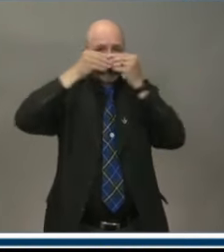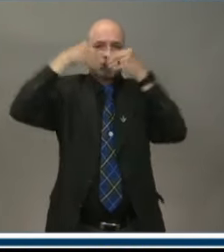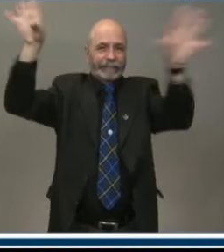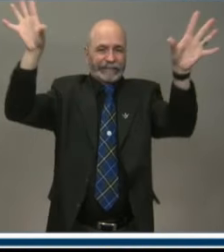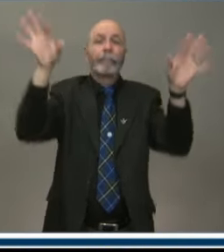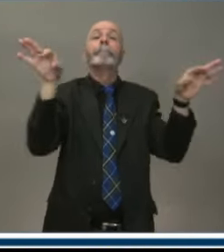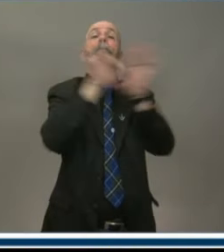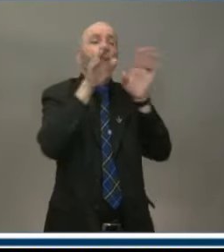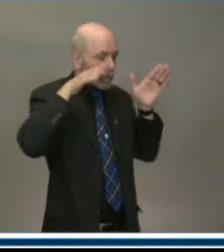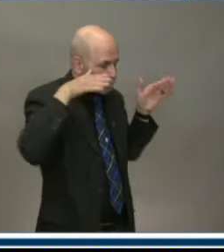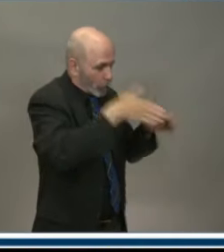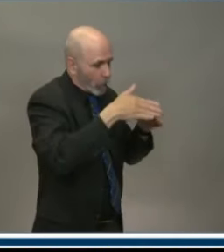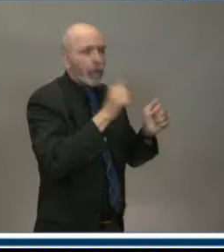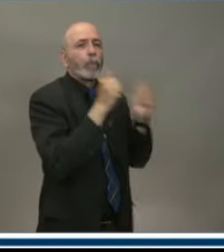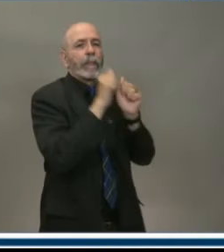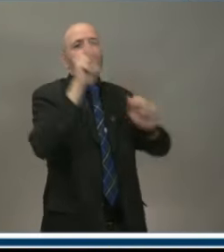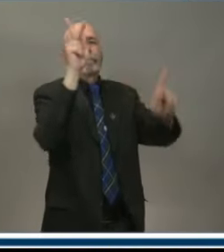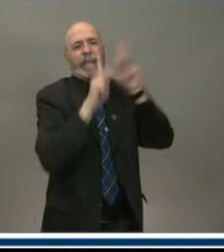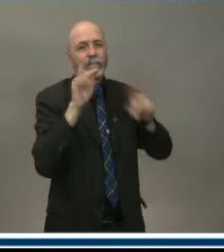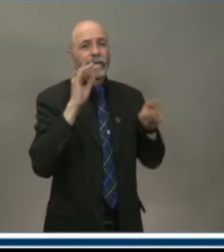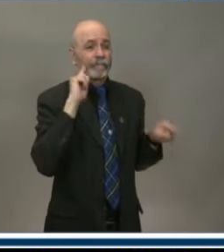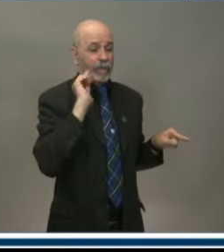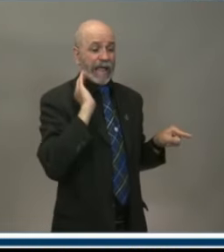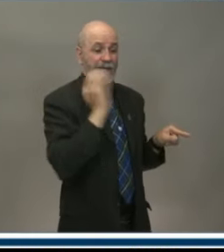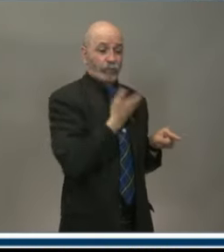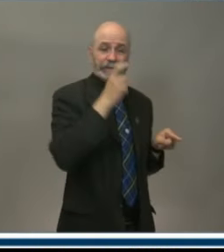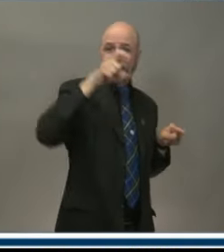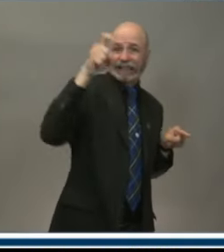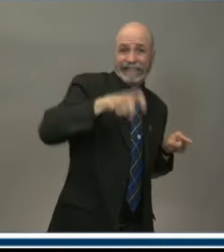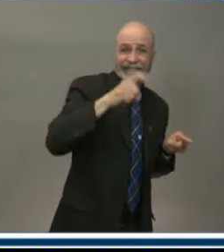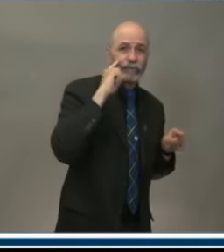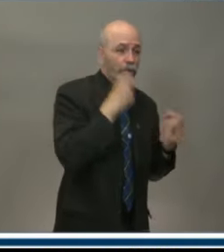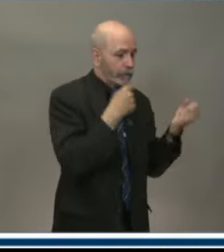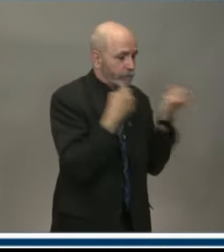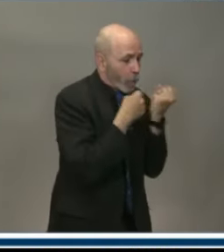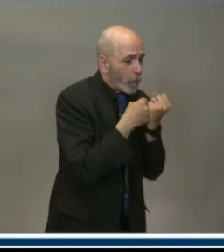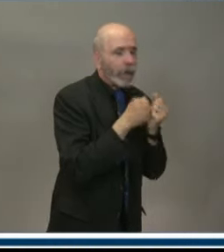on the people who need our support the most. Natasha, go ahead with your follow-up.